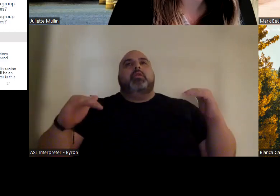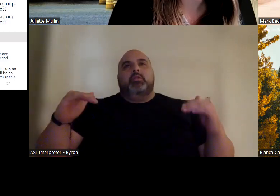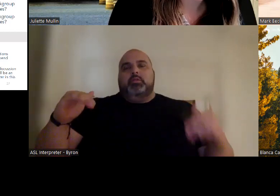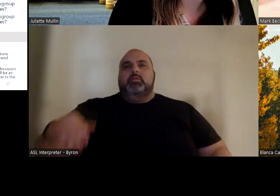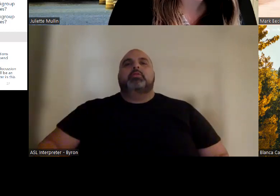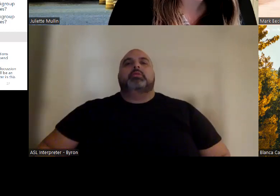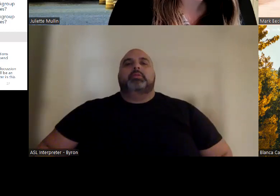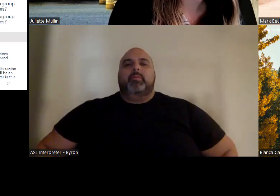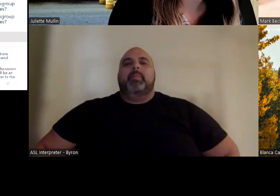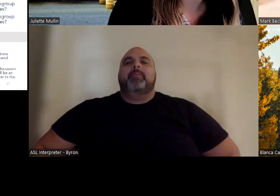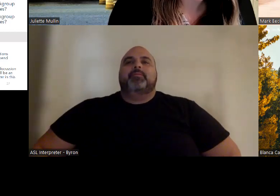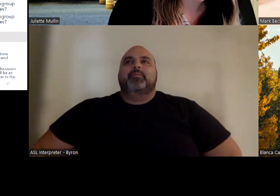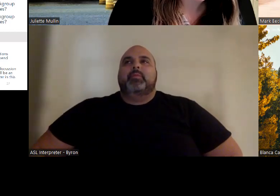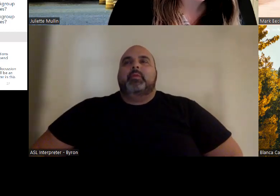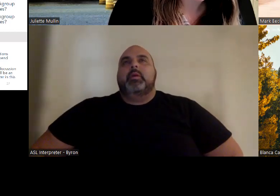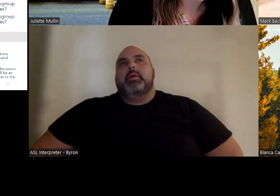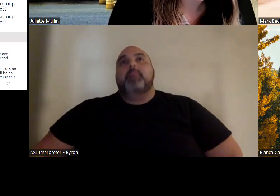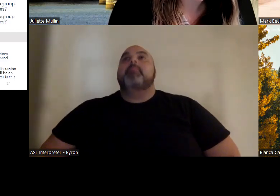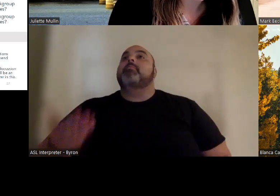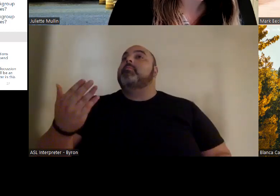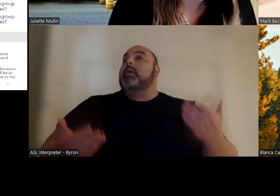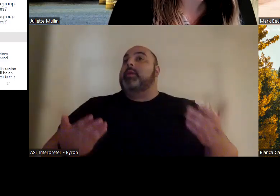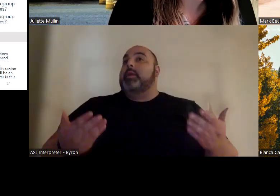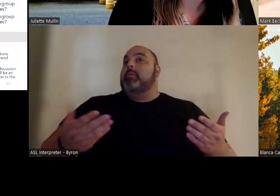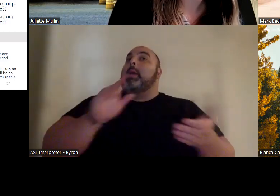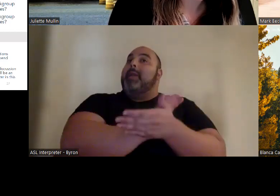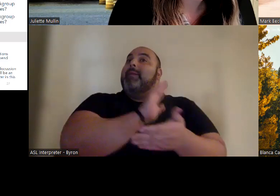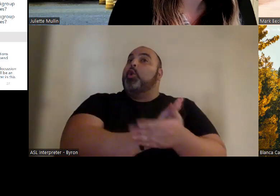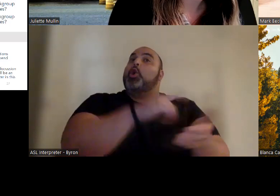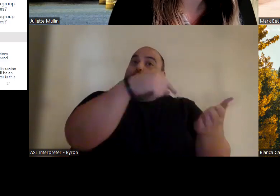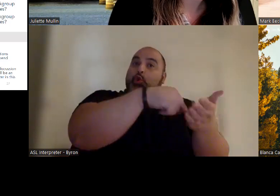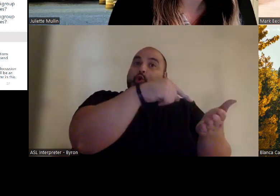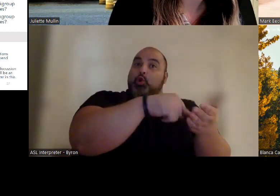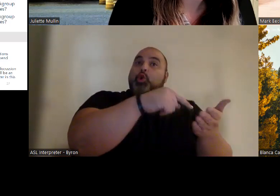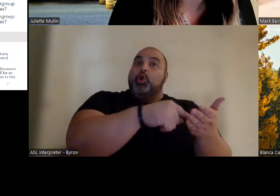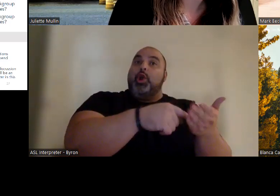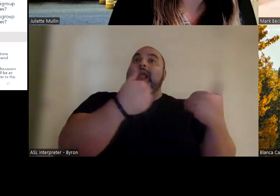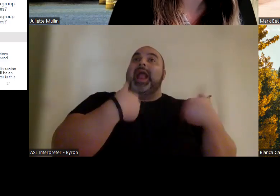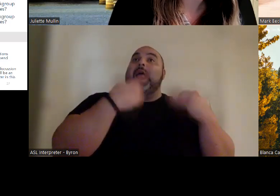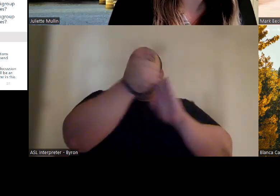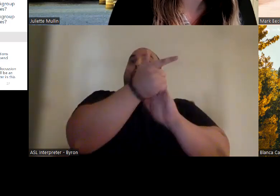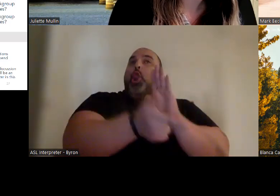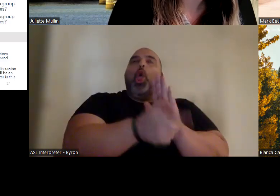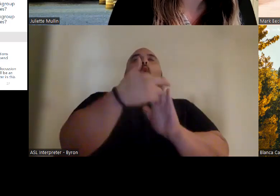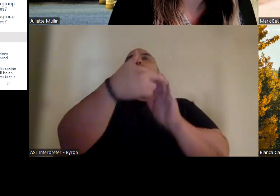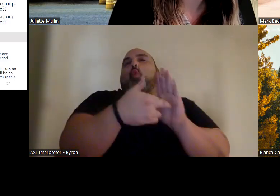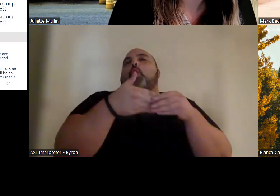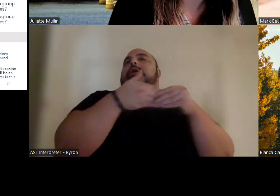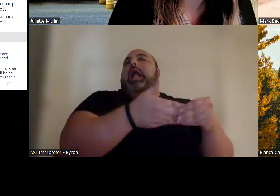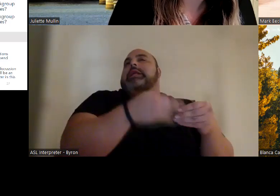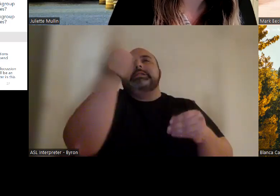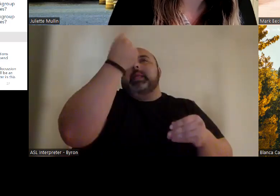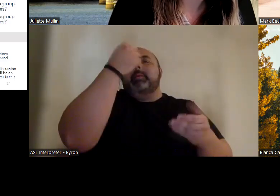Yes, maybe in paper on paper. There was a law or guidance from